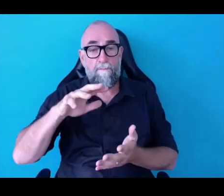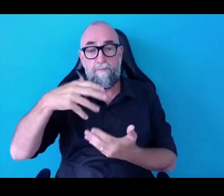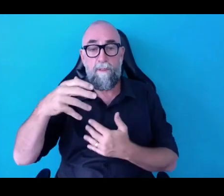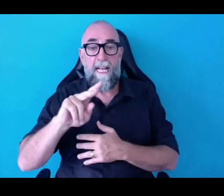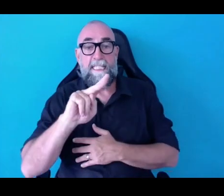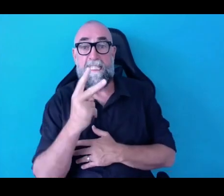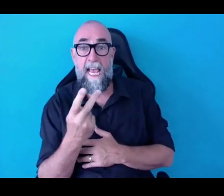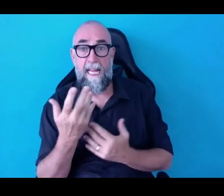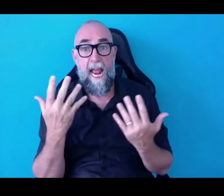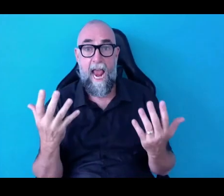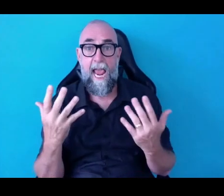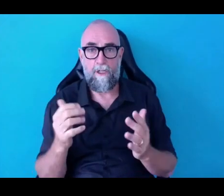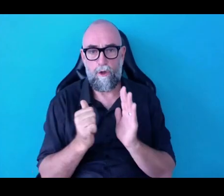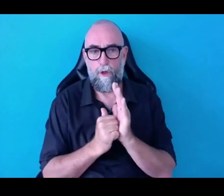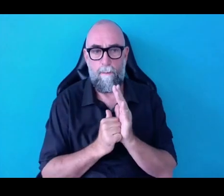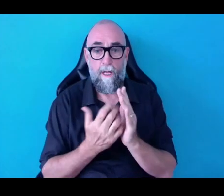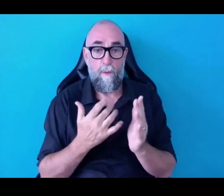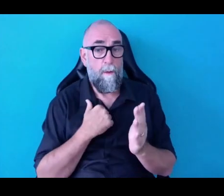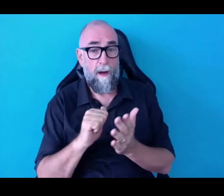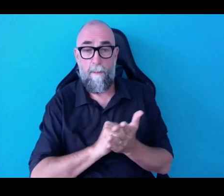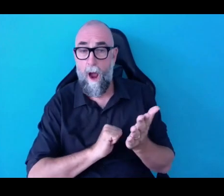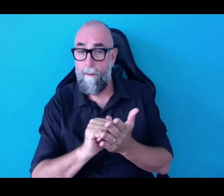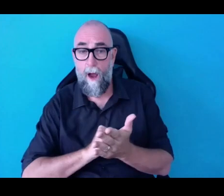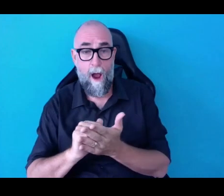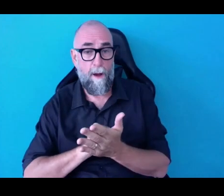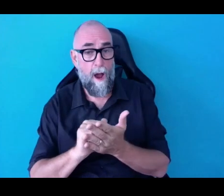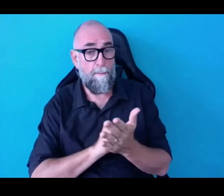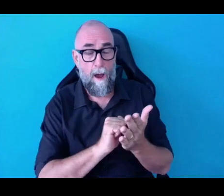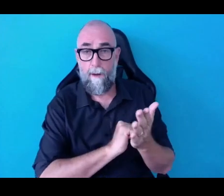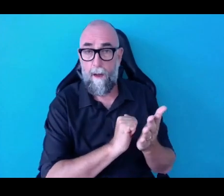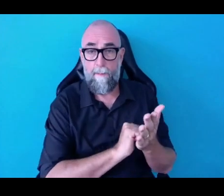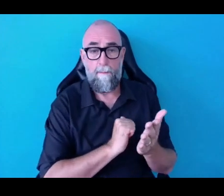life, and then the opportunity to engage a little bit further through the